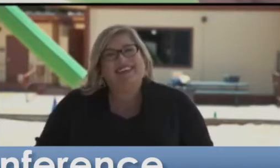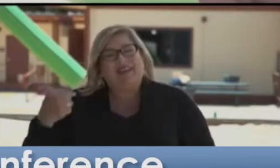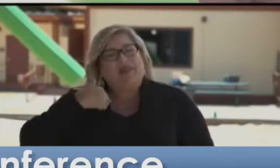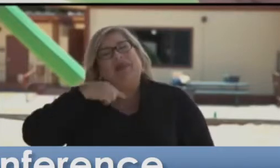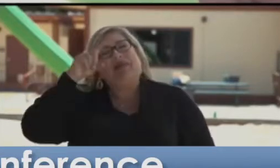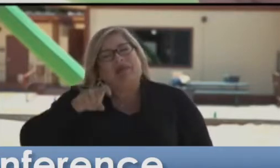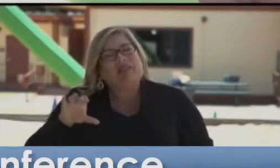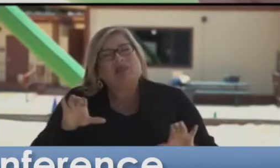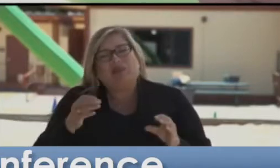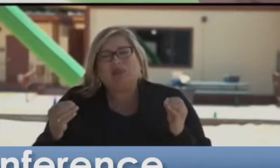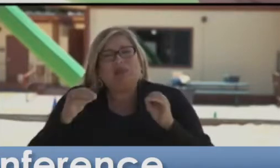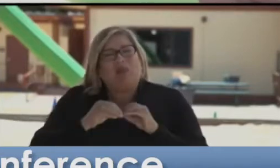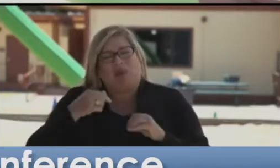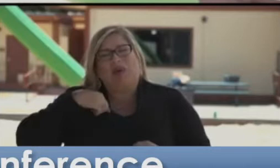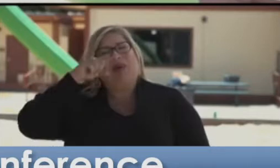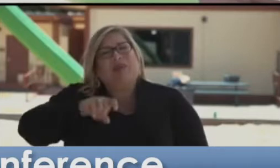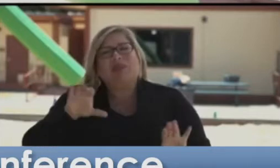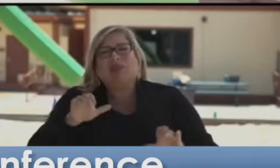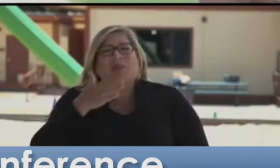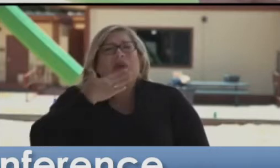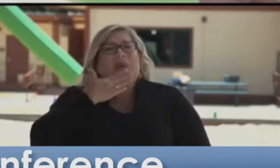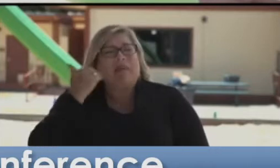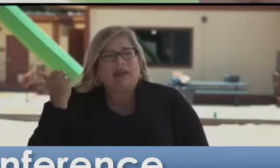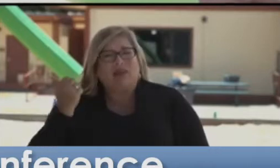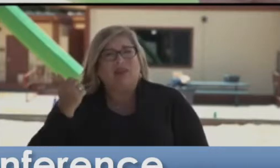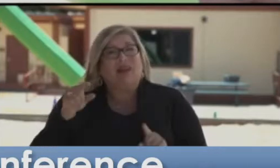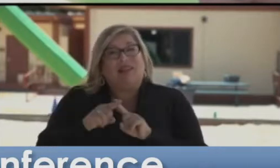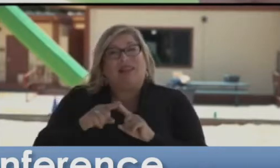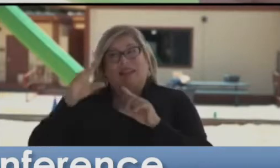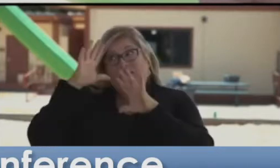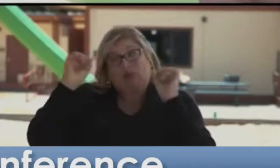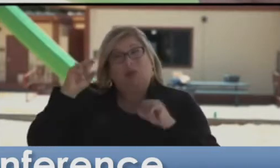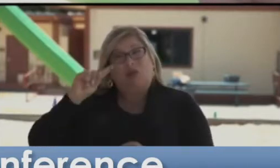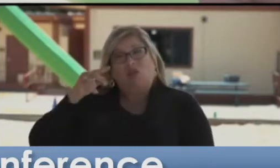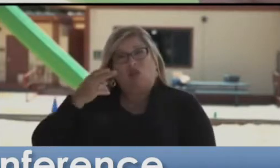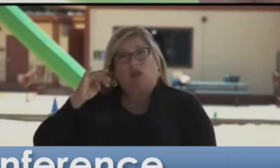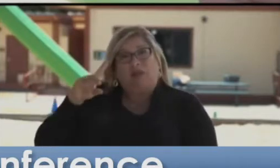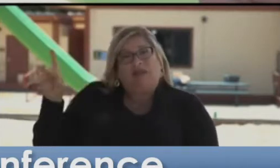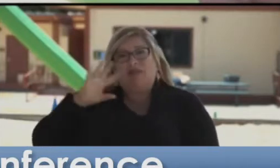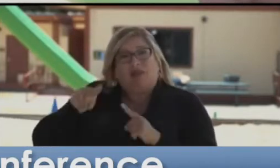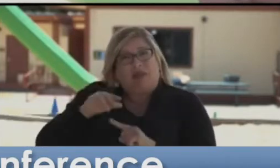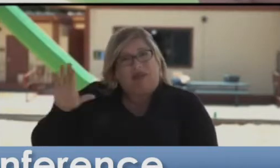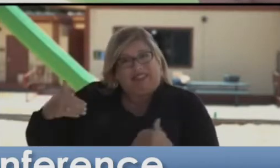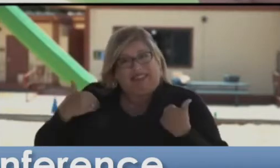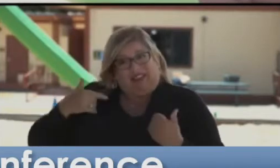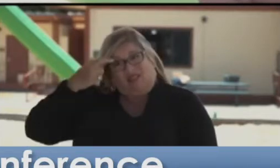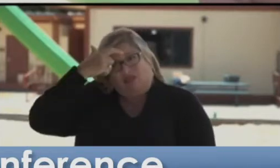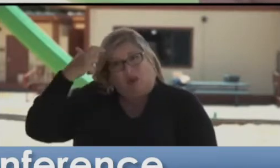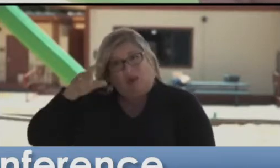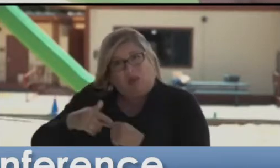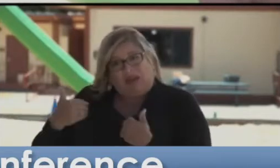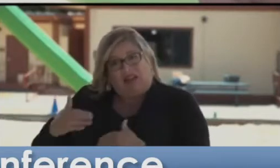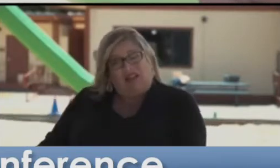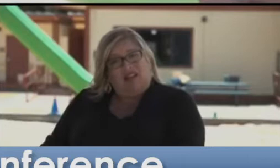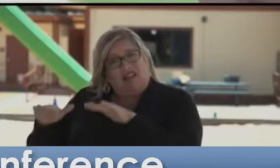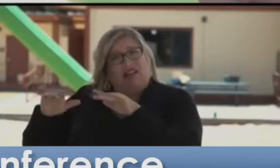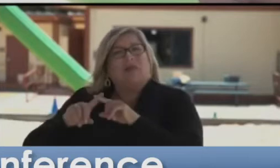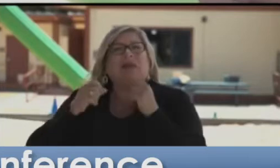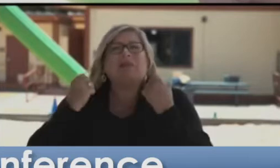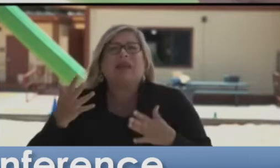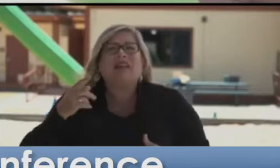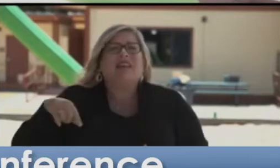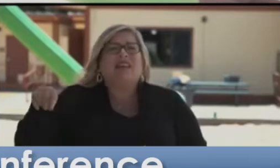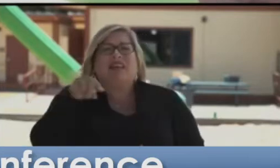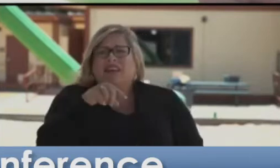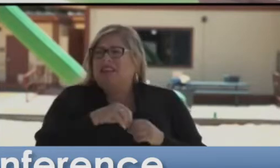do more and better to address, as the superintendent talked about his own trauma as a child, but talk about the trauma that so many have experienced